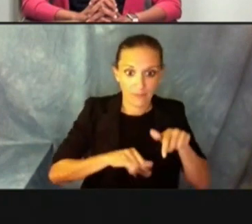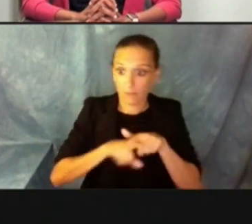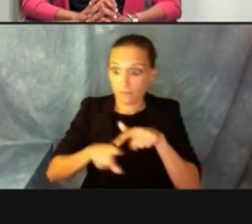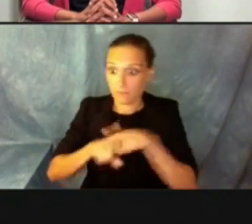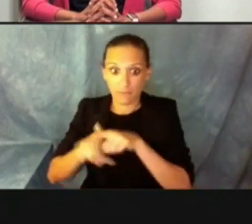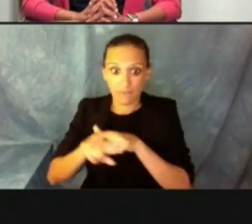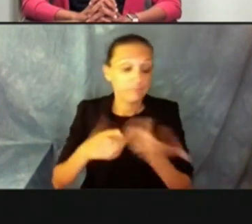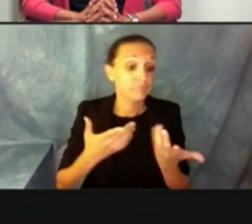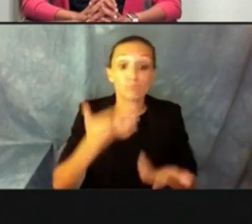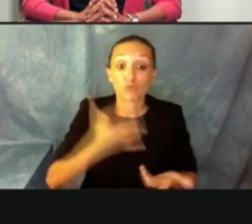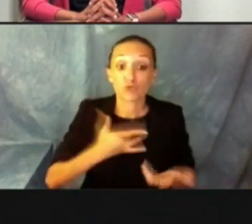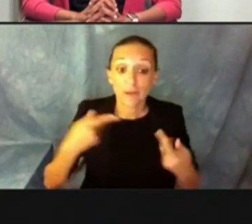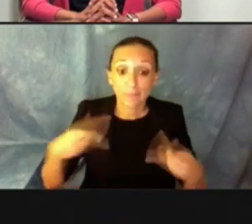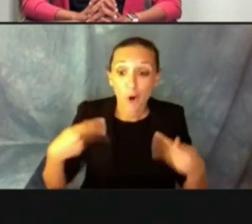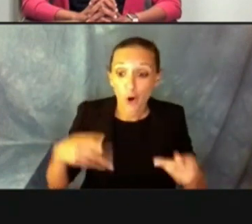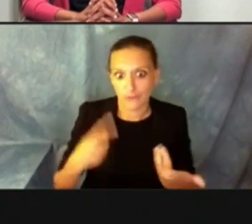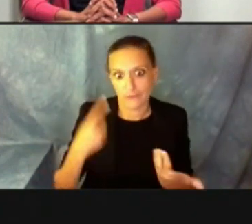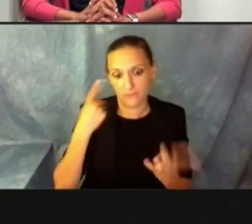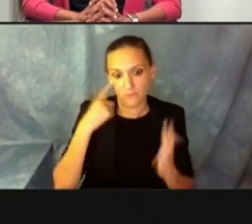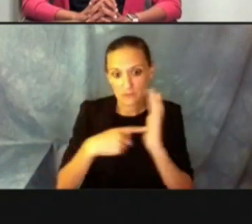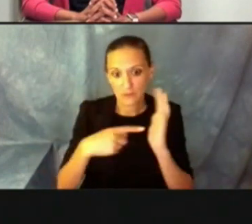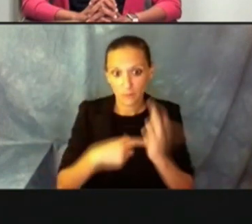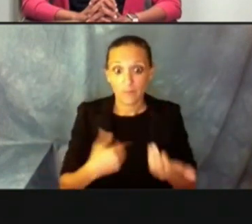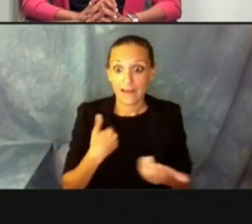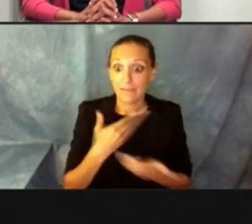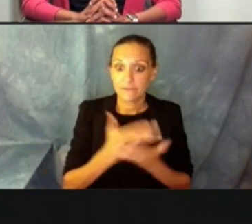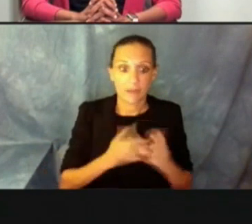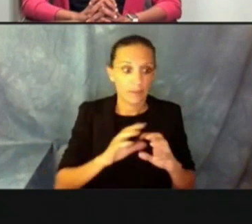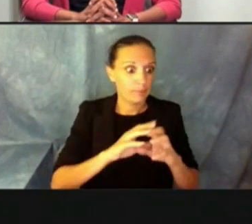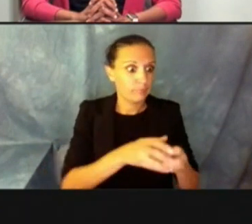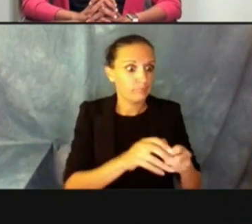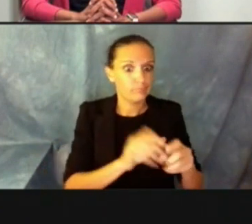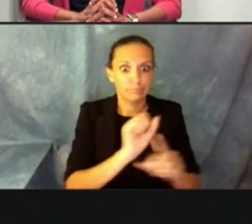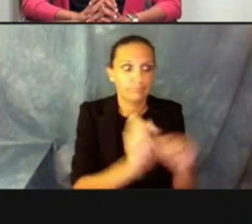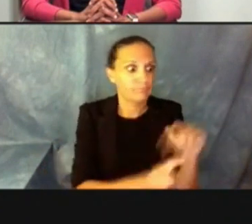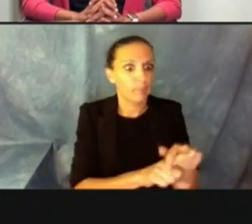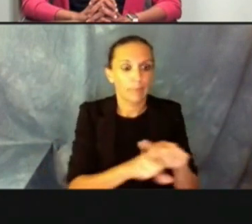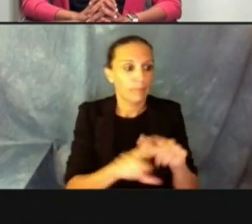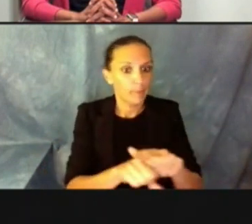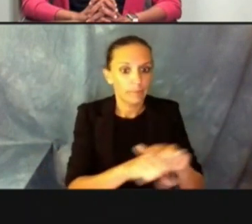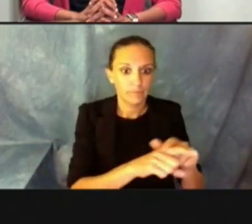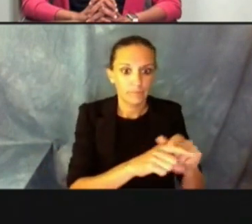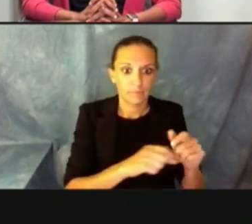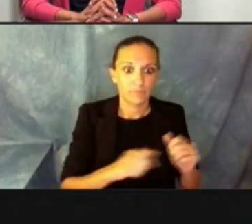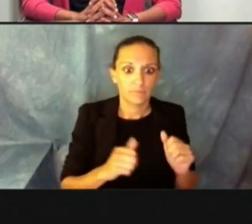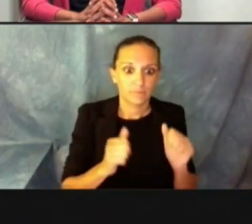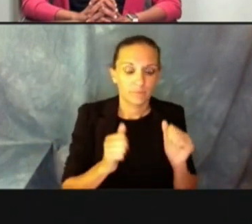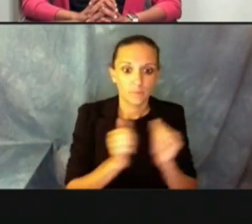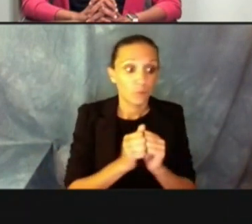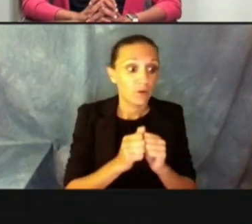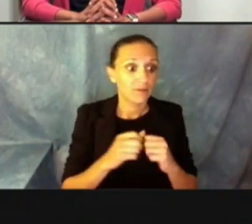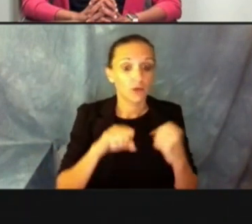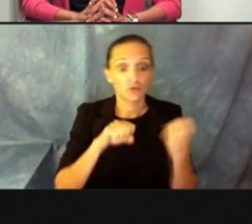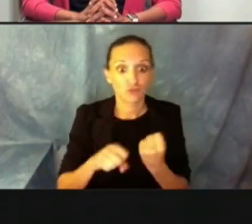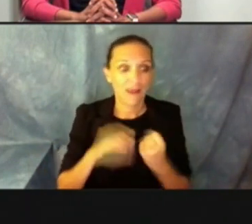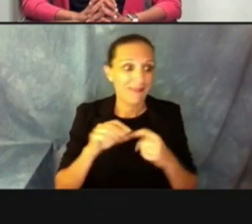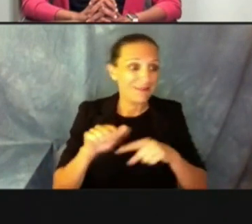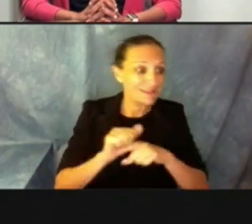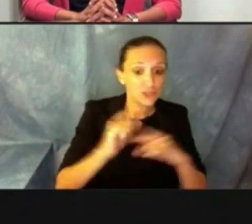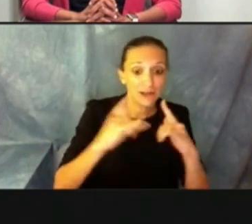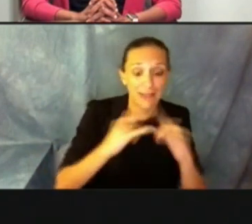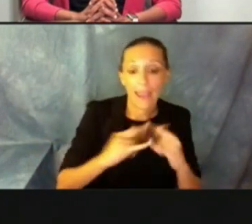birthday parties, and we've had some clusters that have occurred in strength and conditioning camps and volleyball